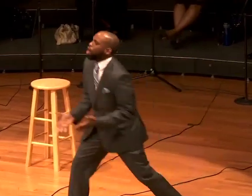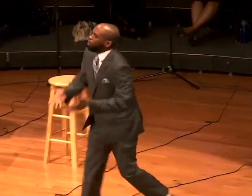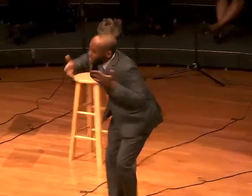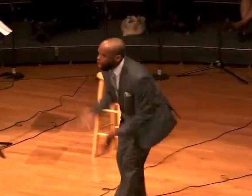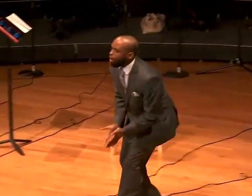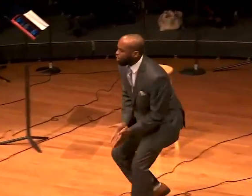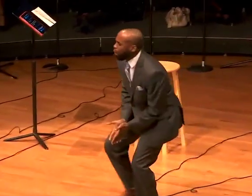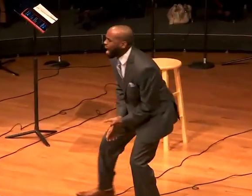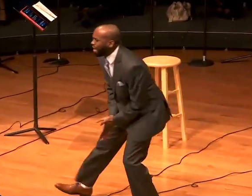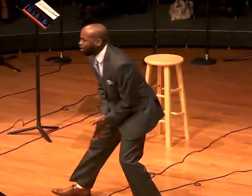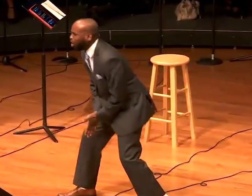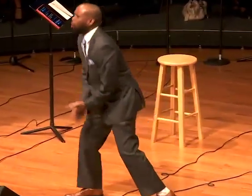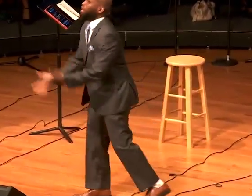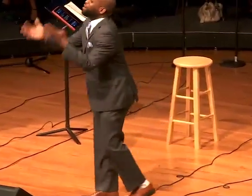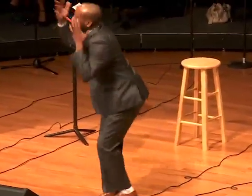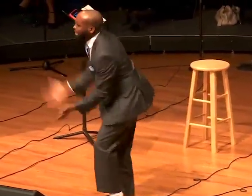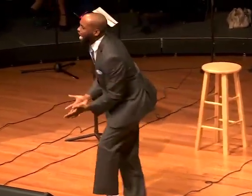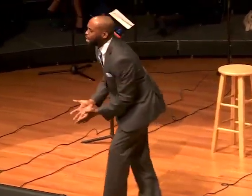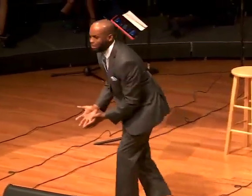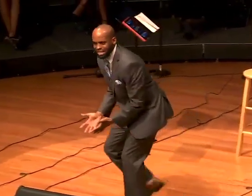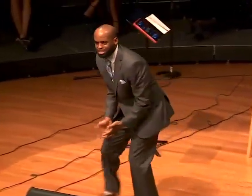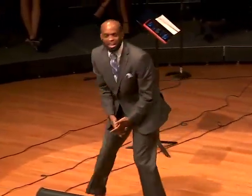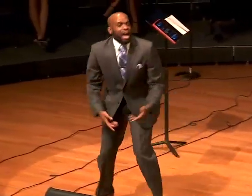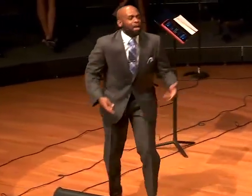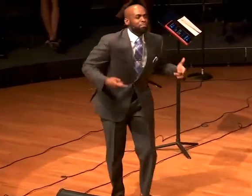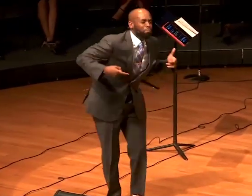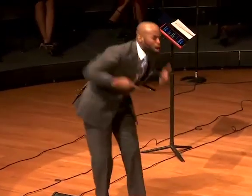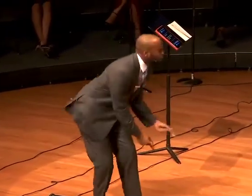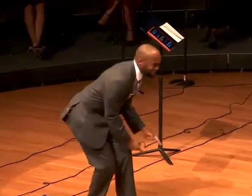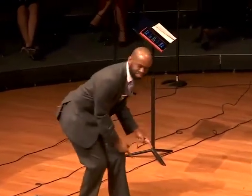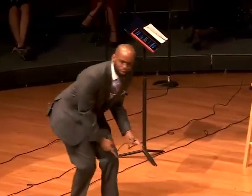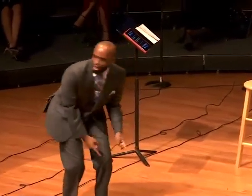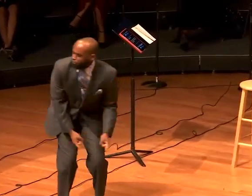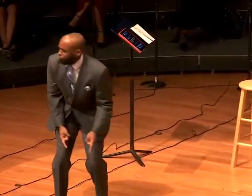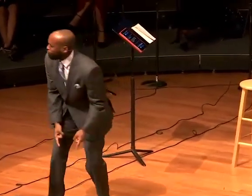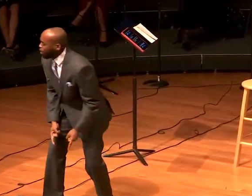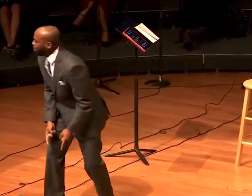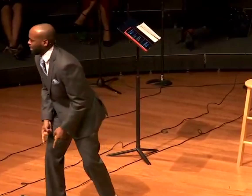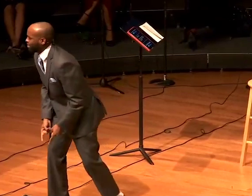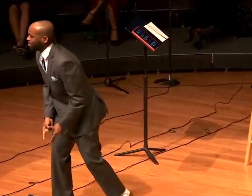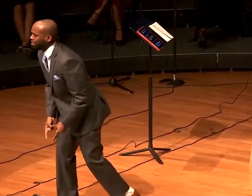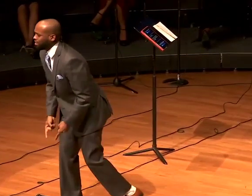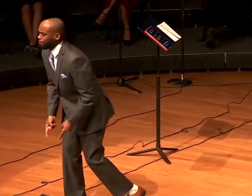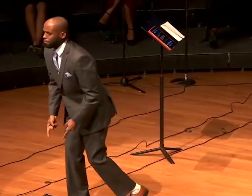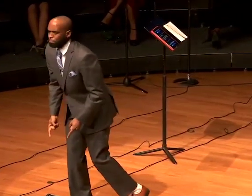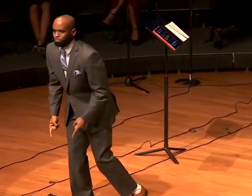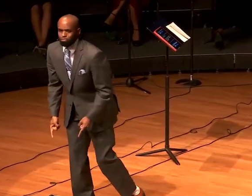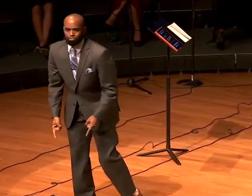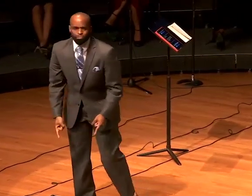healthy, when all the while we are damaged and moments away from falling.